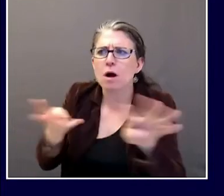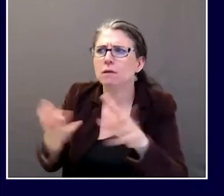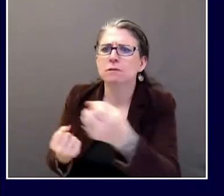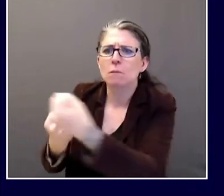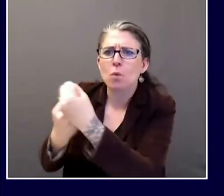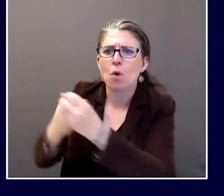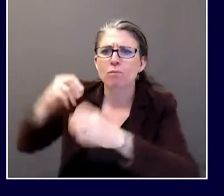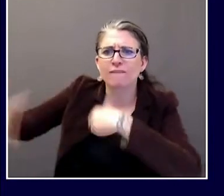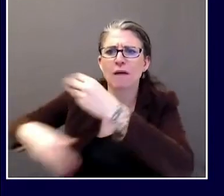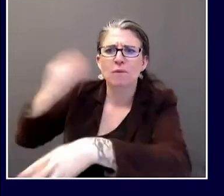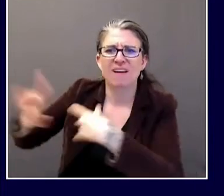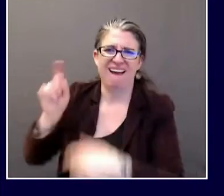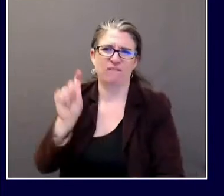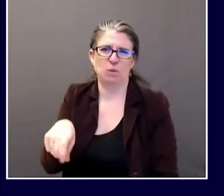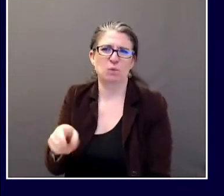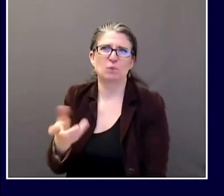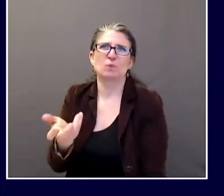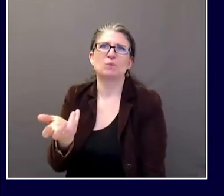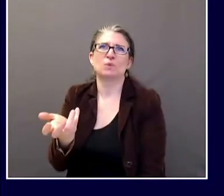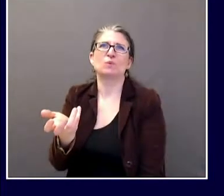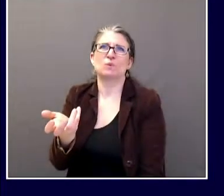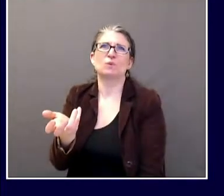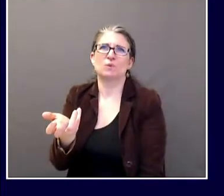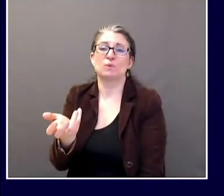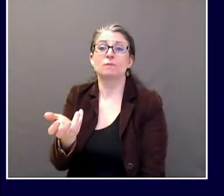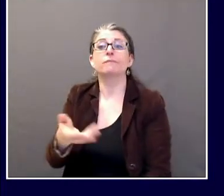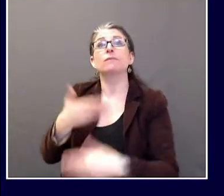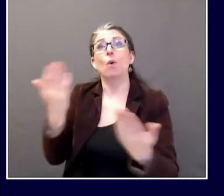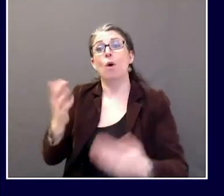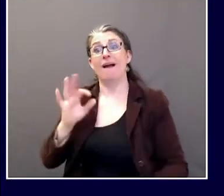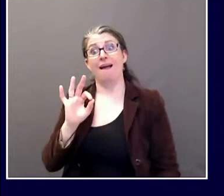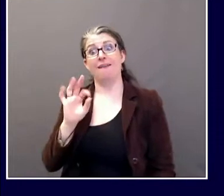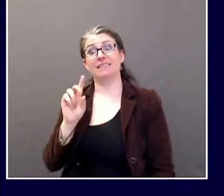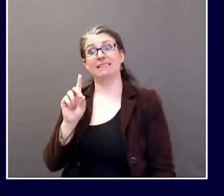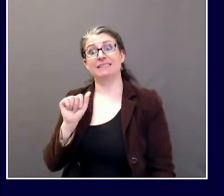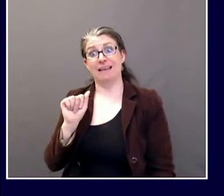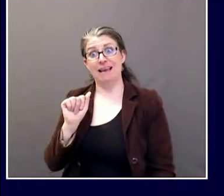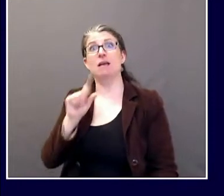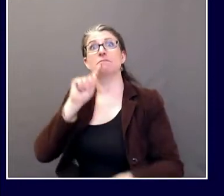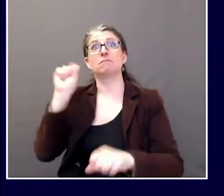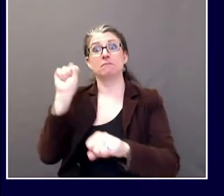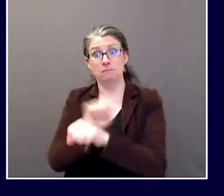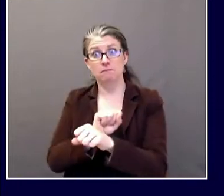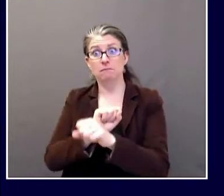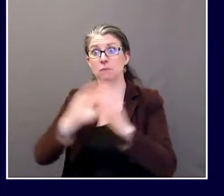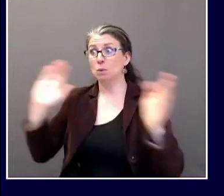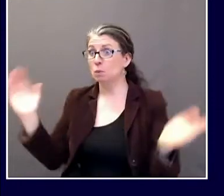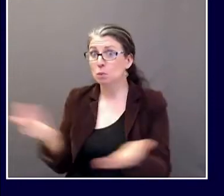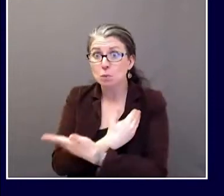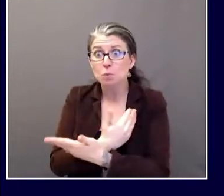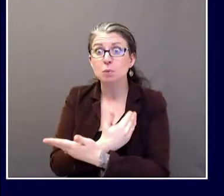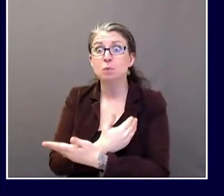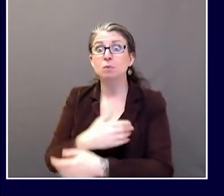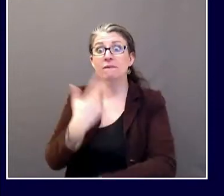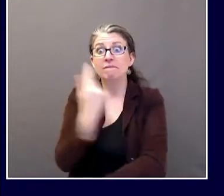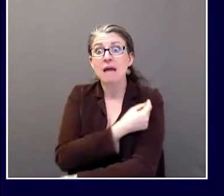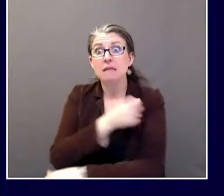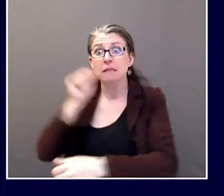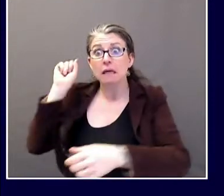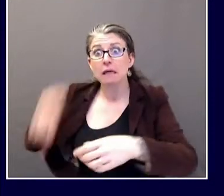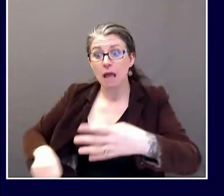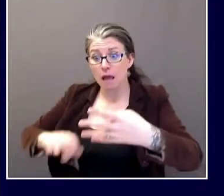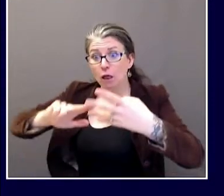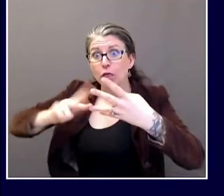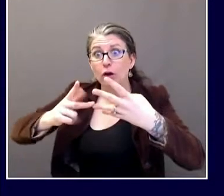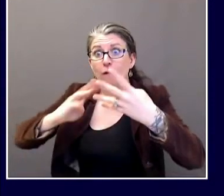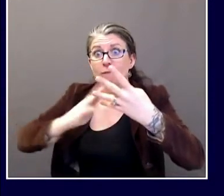Amy's question, there are some promising vaccines on the horizon that may or may not be authorized, as well as to up the production of the two that